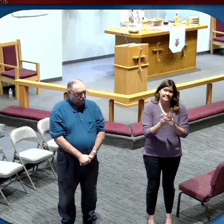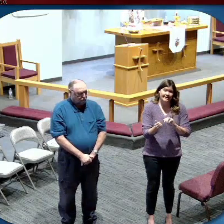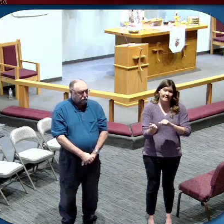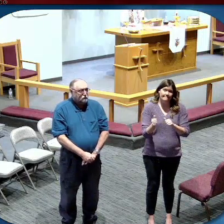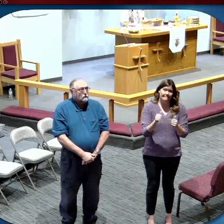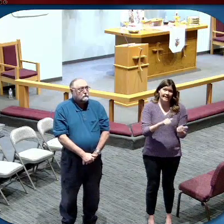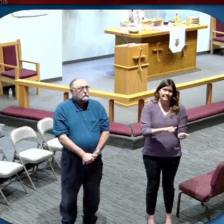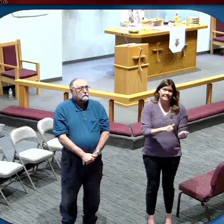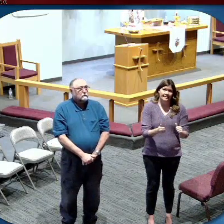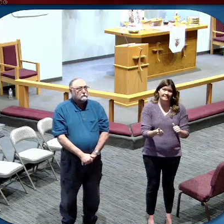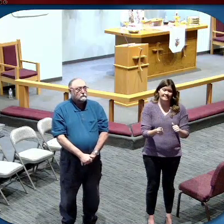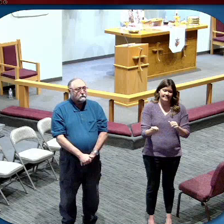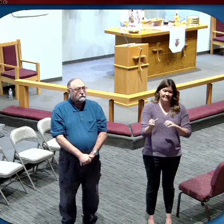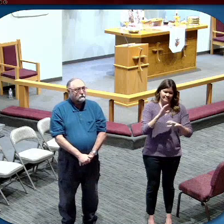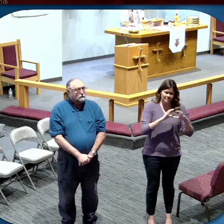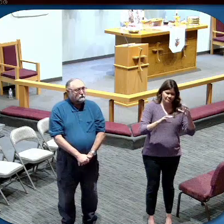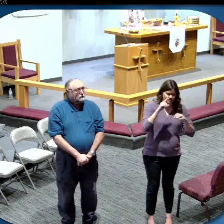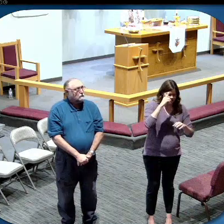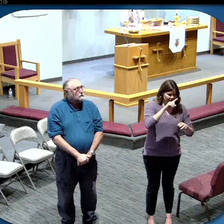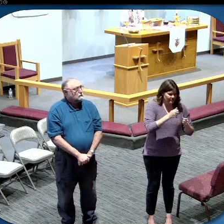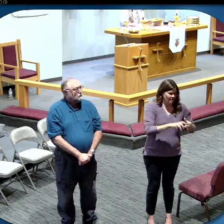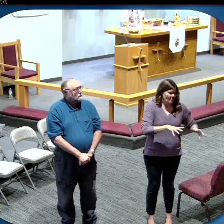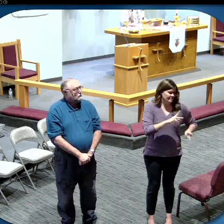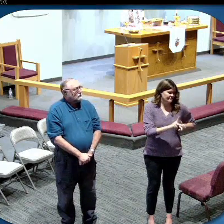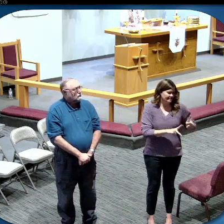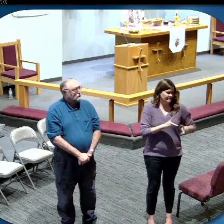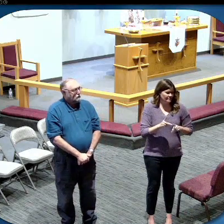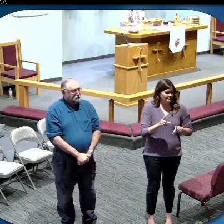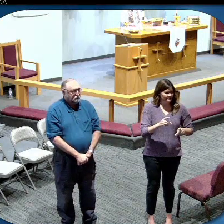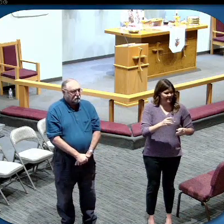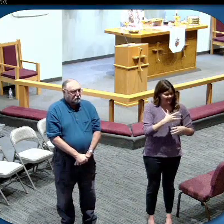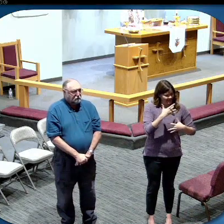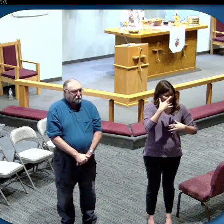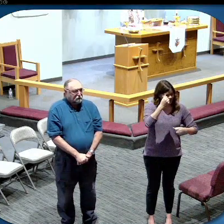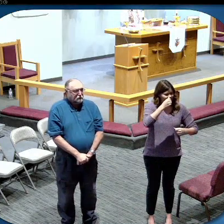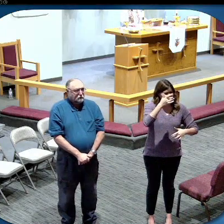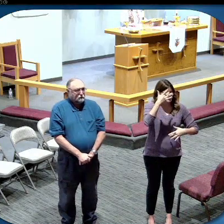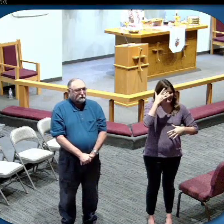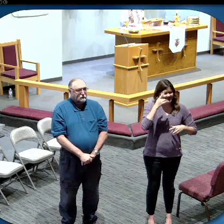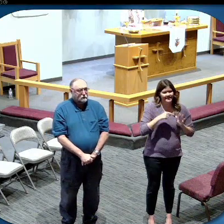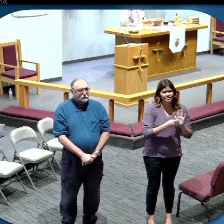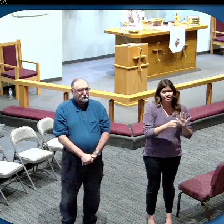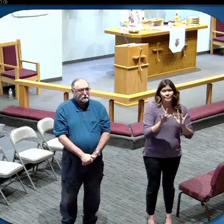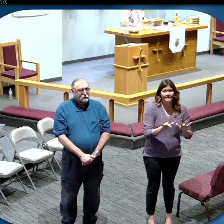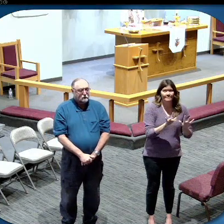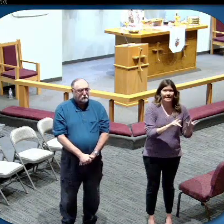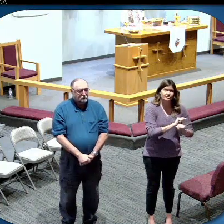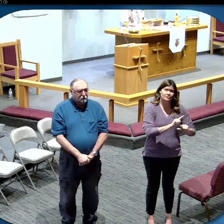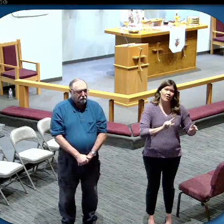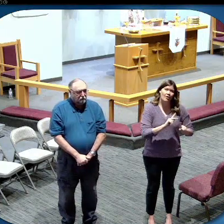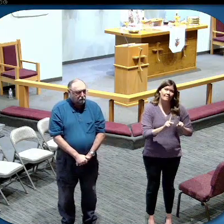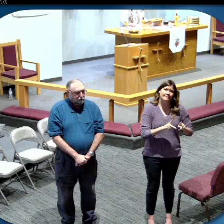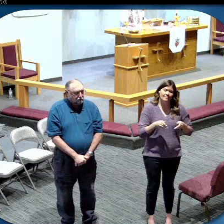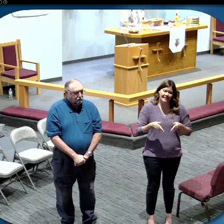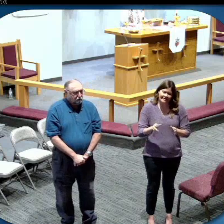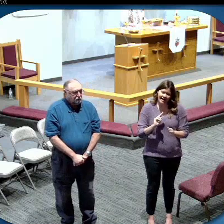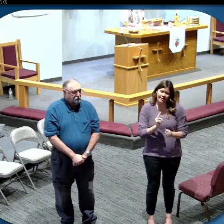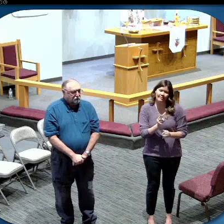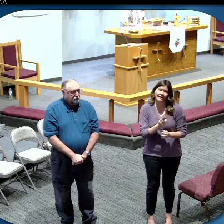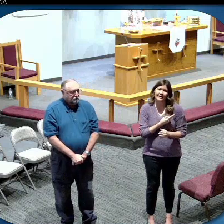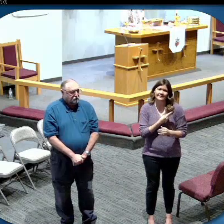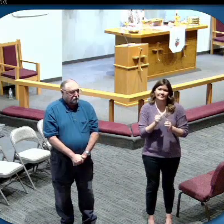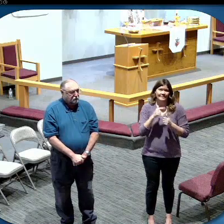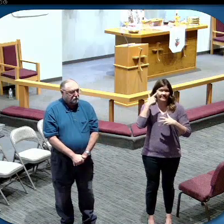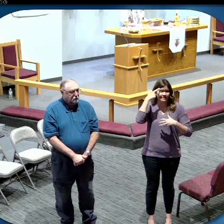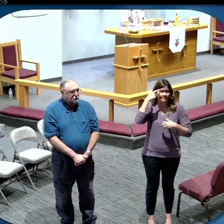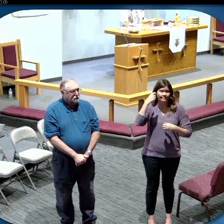he would seek the lost, heal the sick, and show compassion to all. Enable us in boldness and confidence